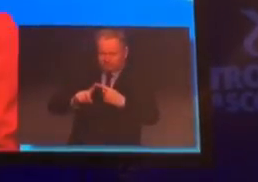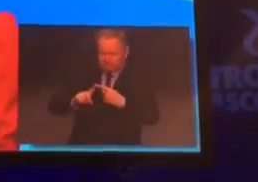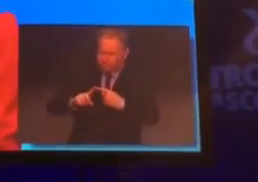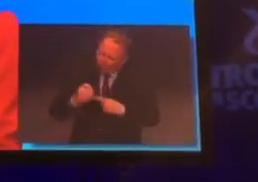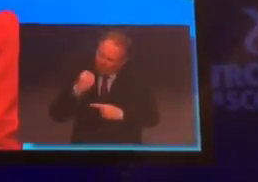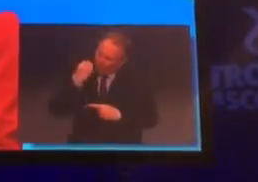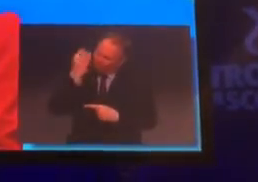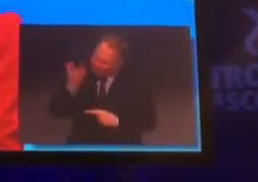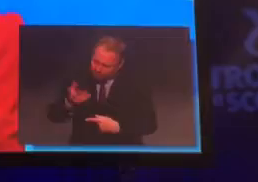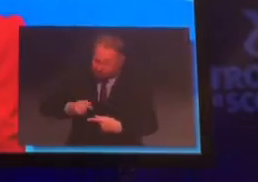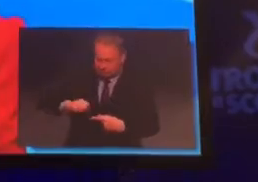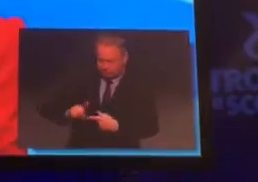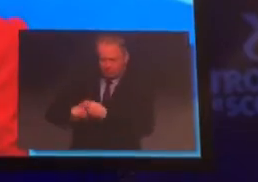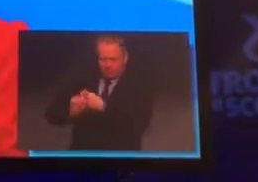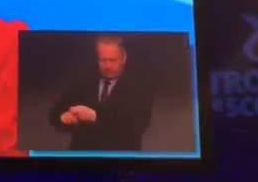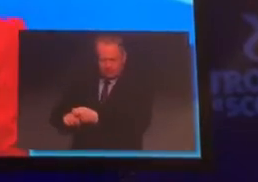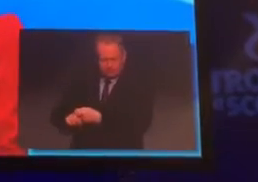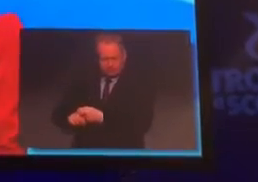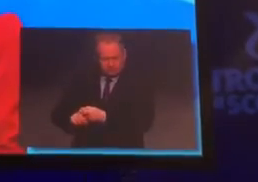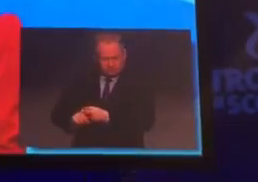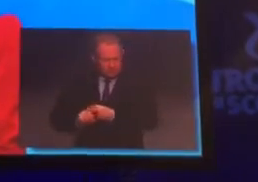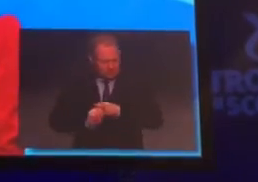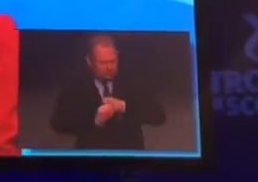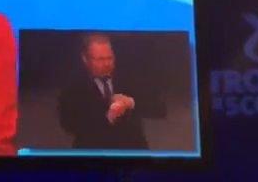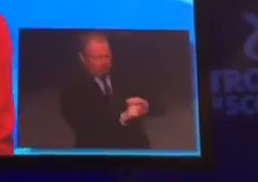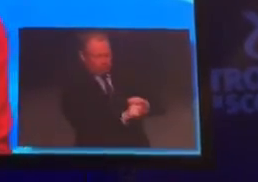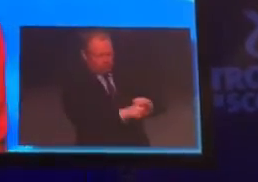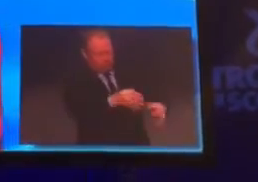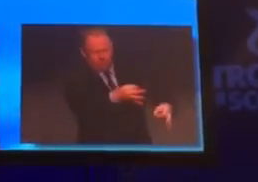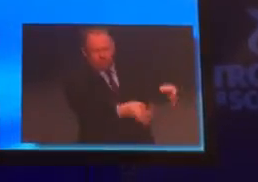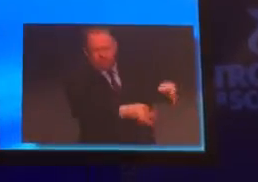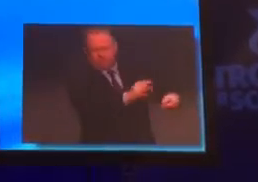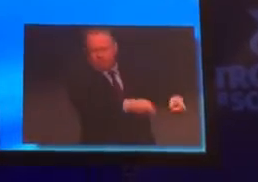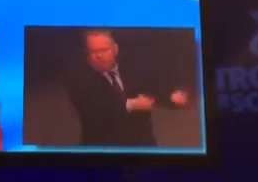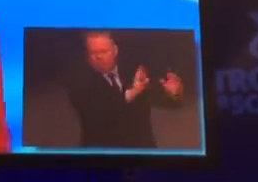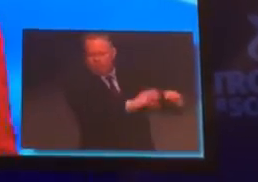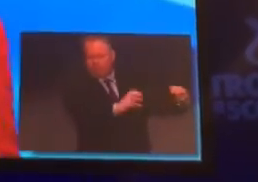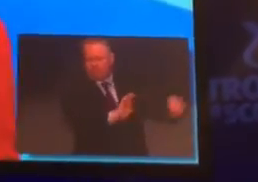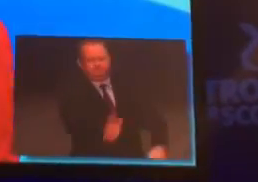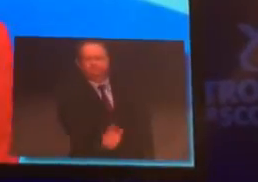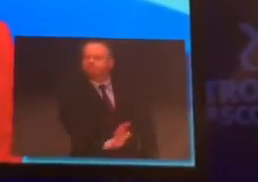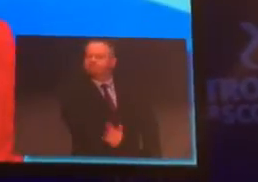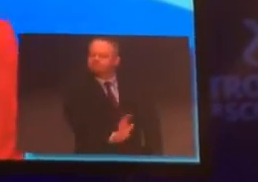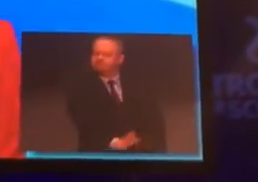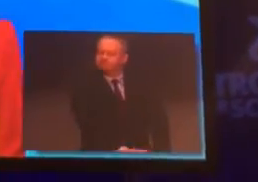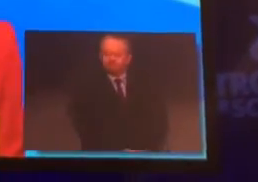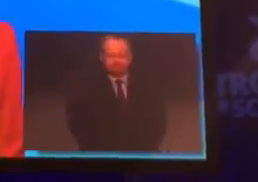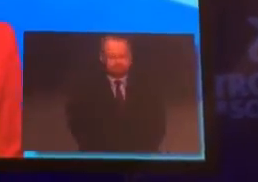to Scotland, not to party bosses in Westminster.